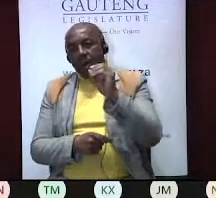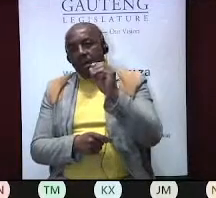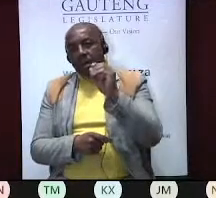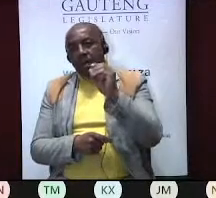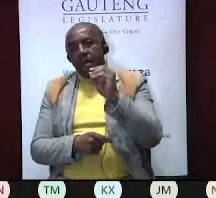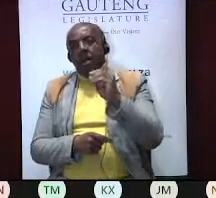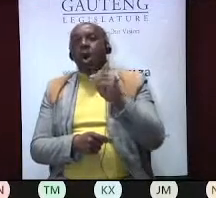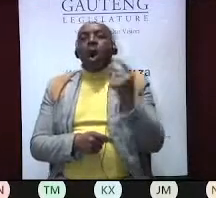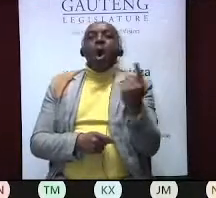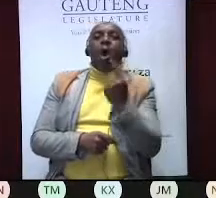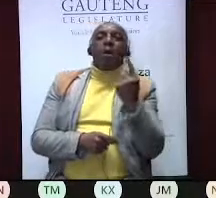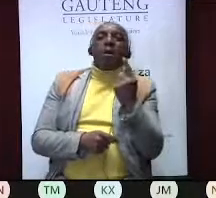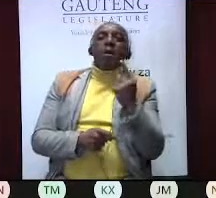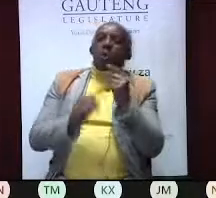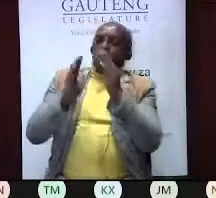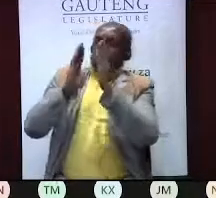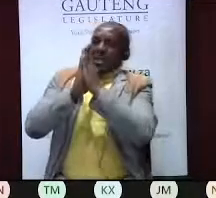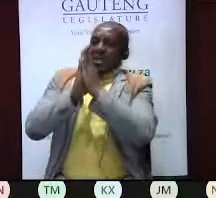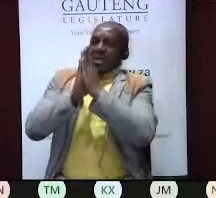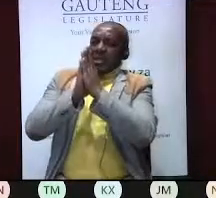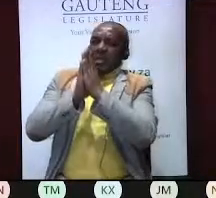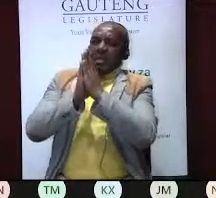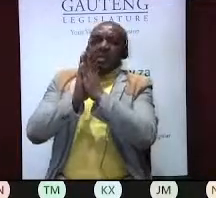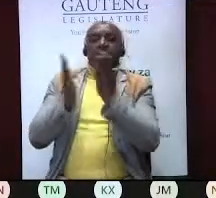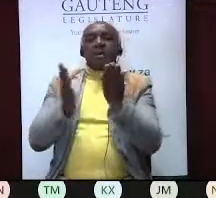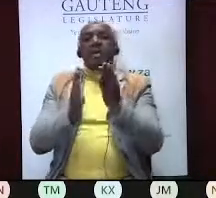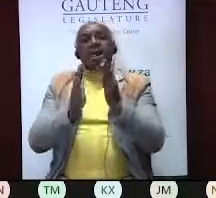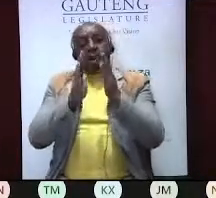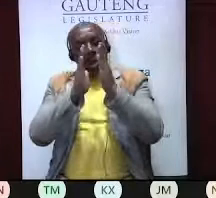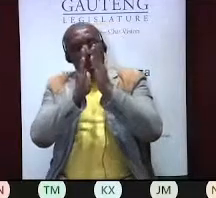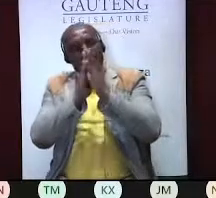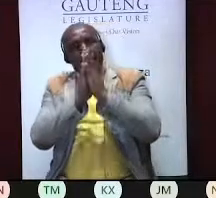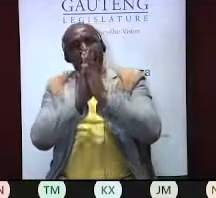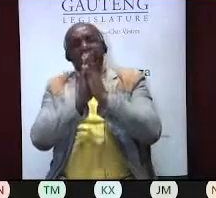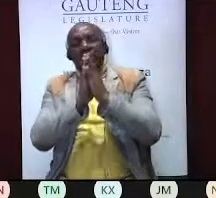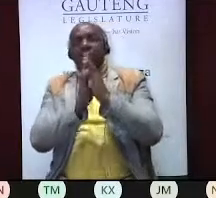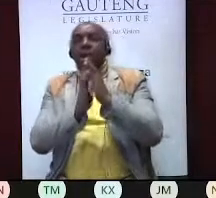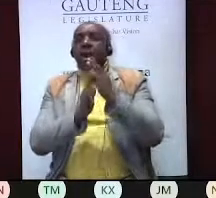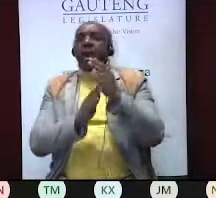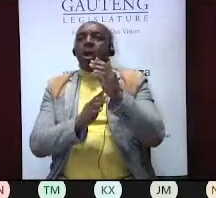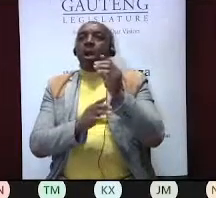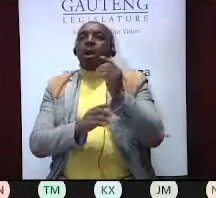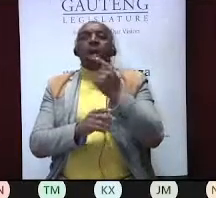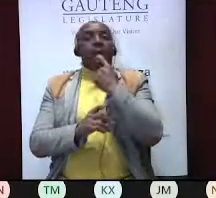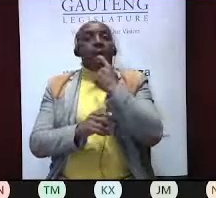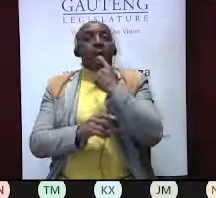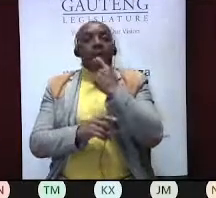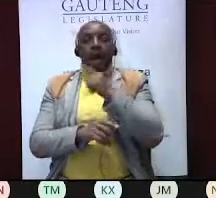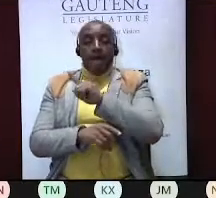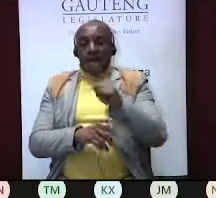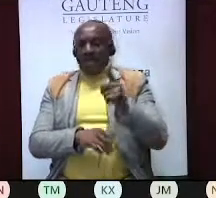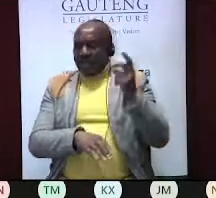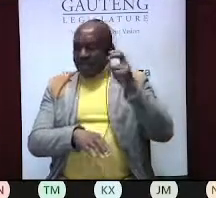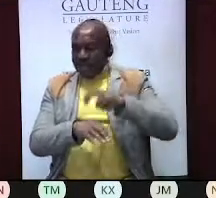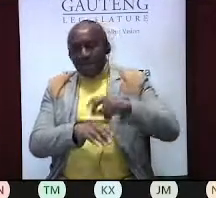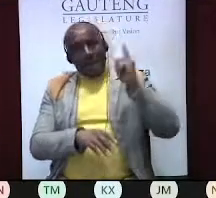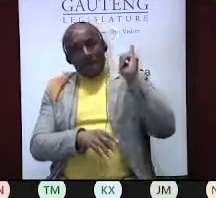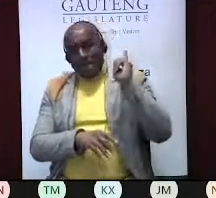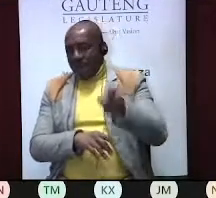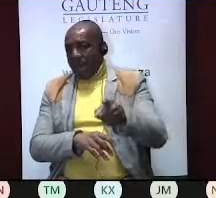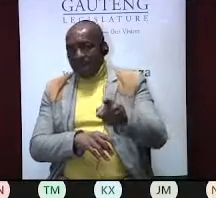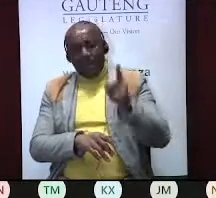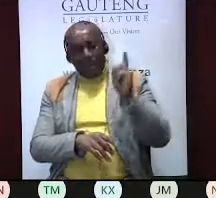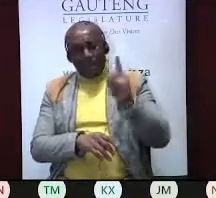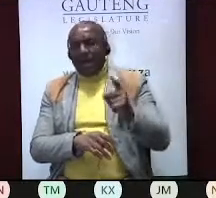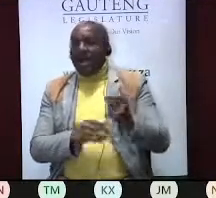on a Sunday or religious holidays, but there should be a golden thread that is